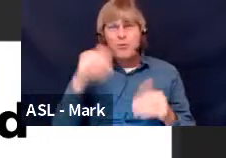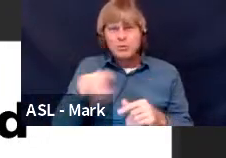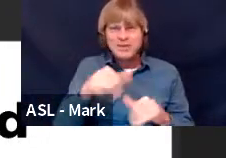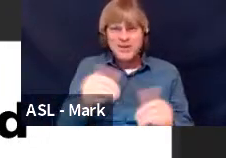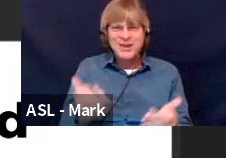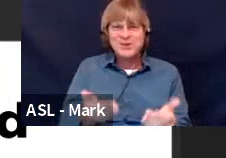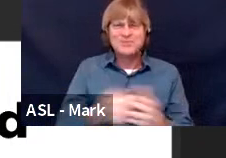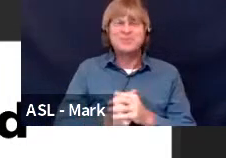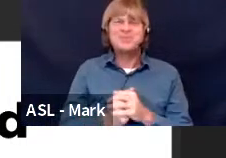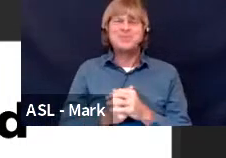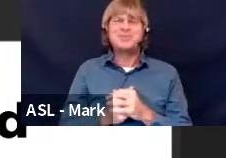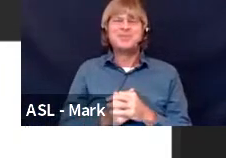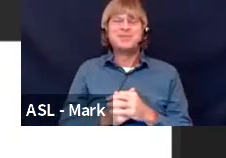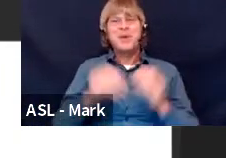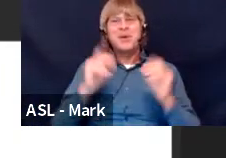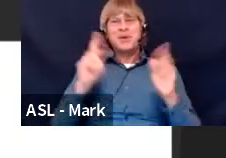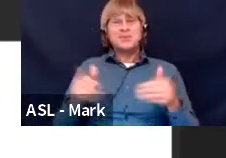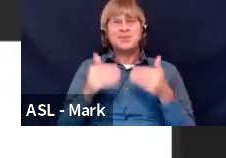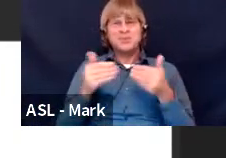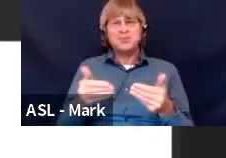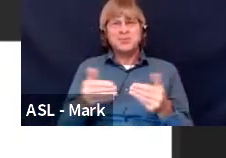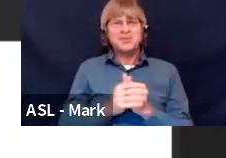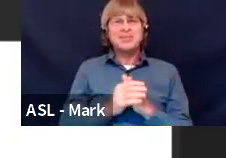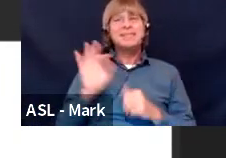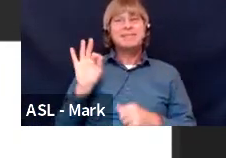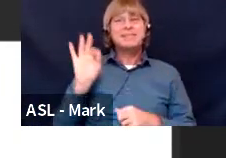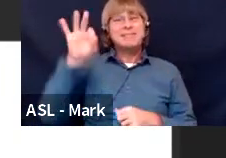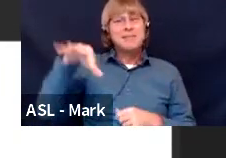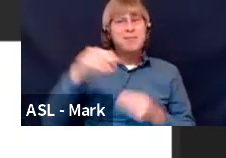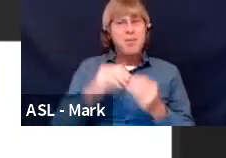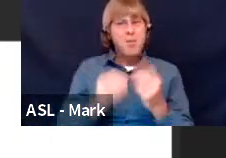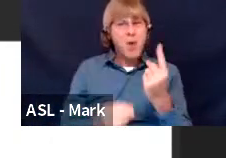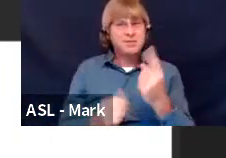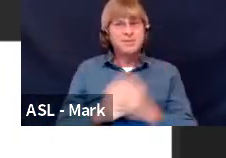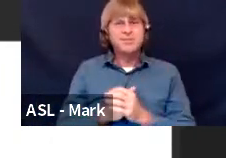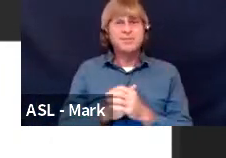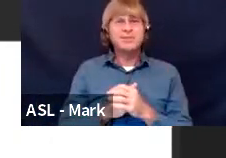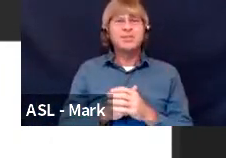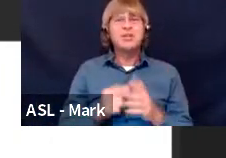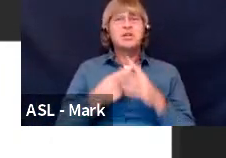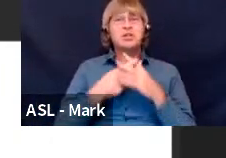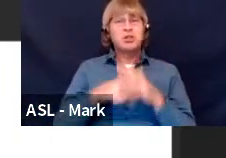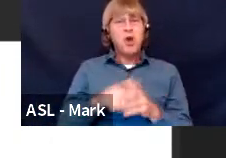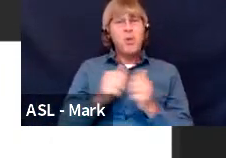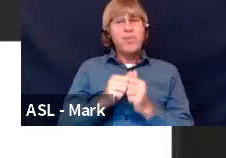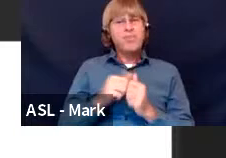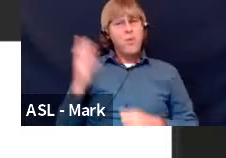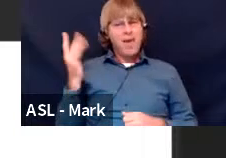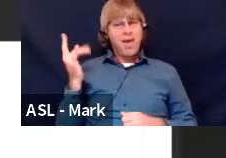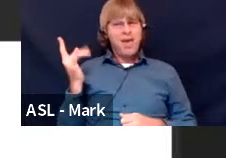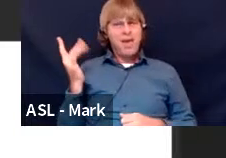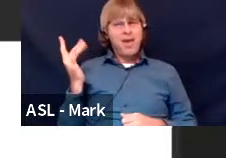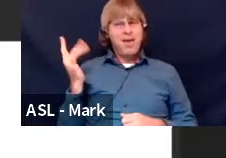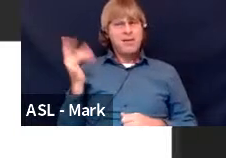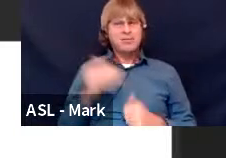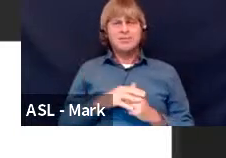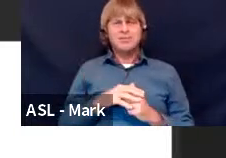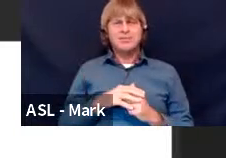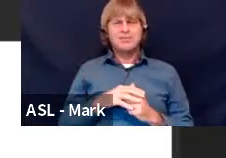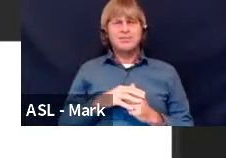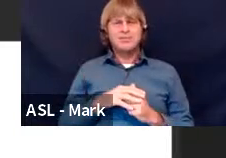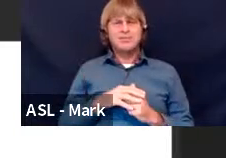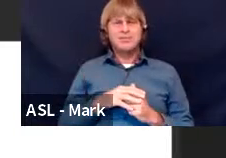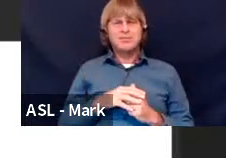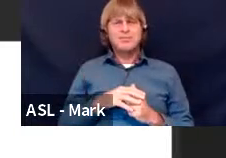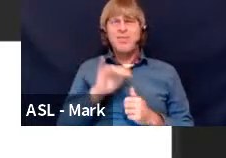So here we go. Here we go. Tip 1, start with your why.